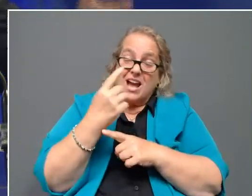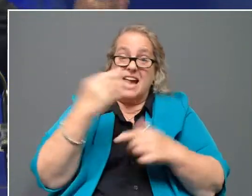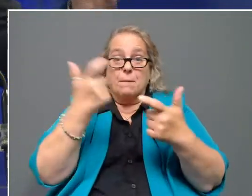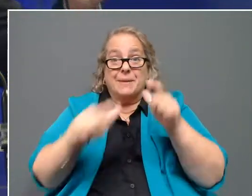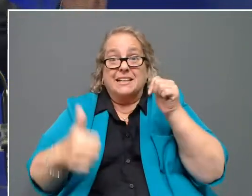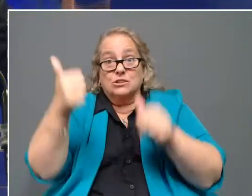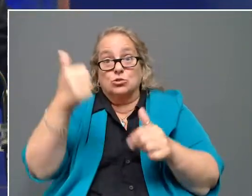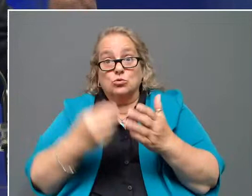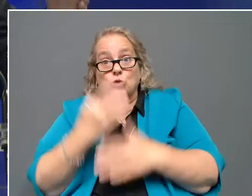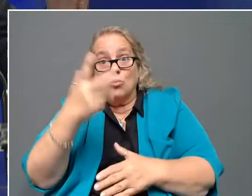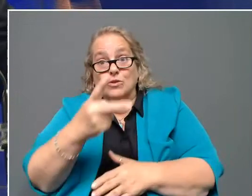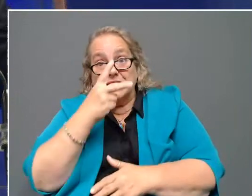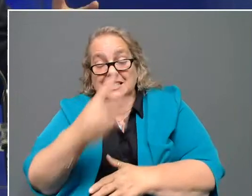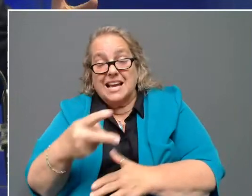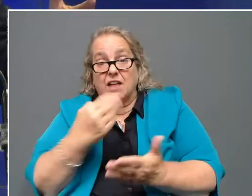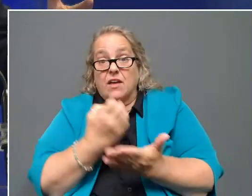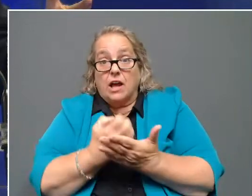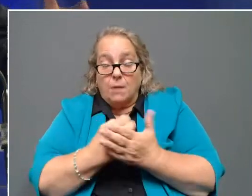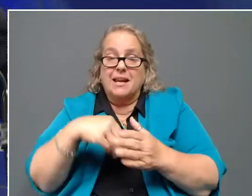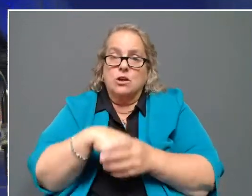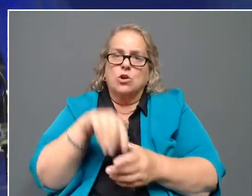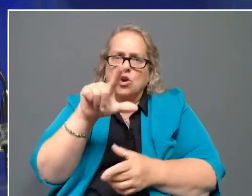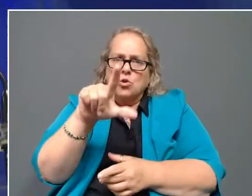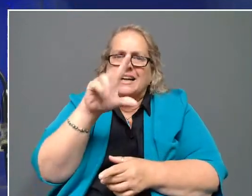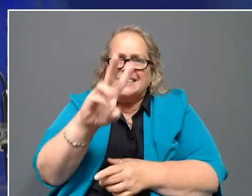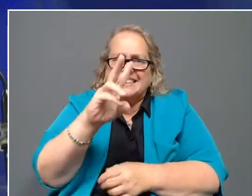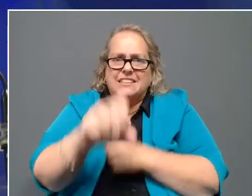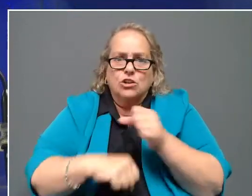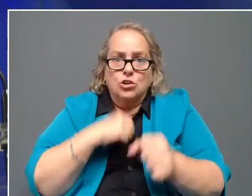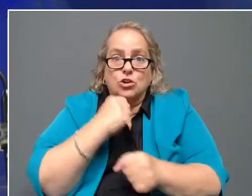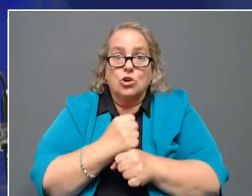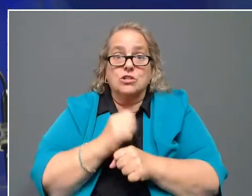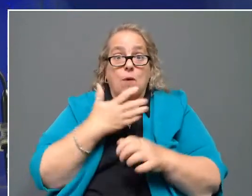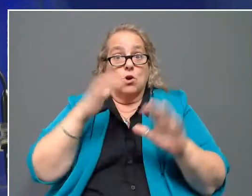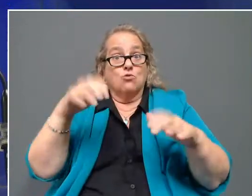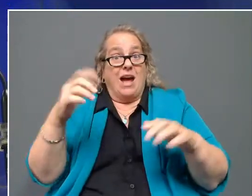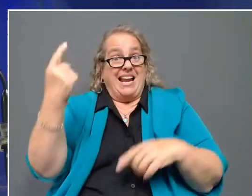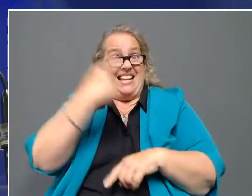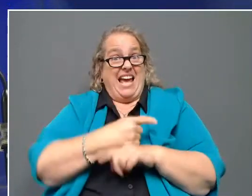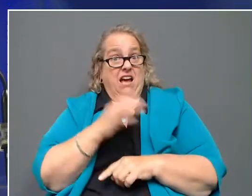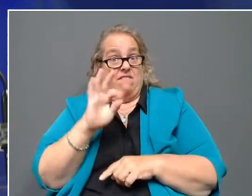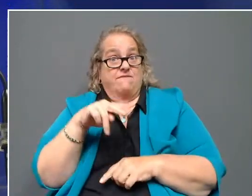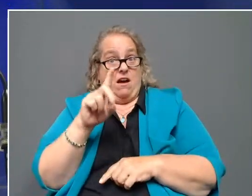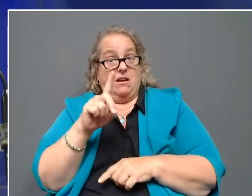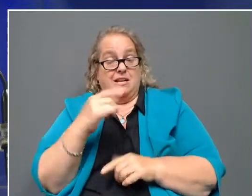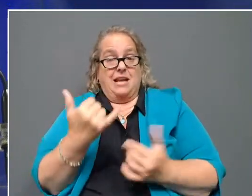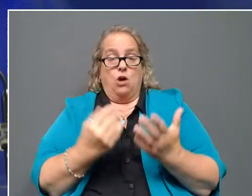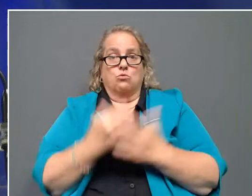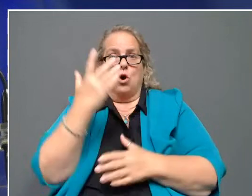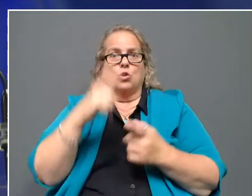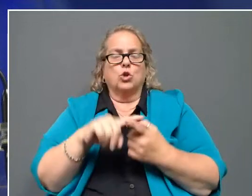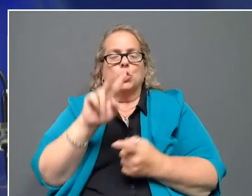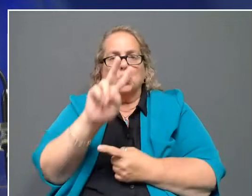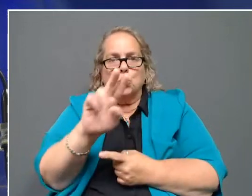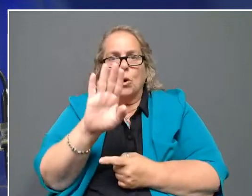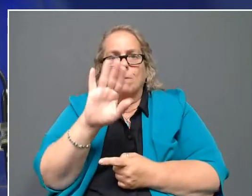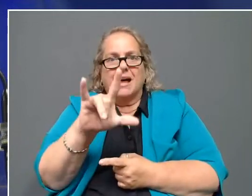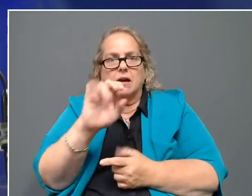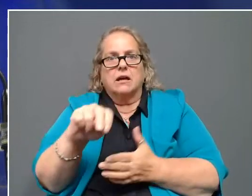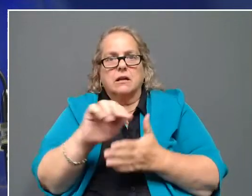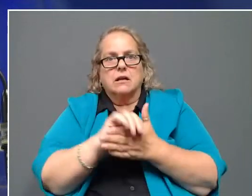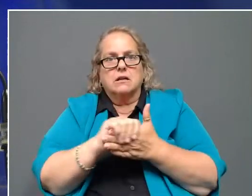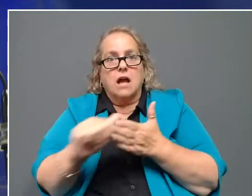in 26 years. And our rainy day fund has now grown to about $2 billion, up from just